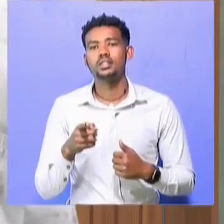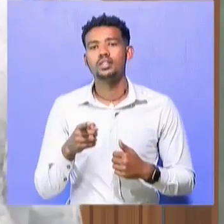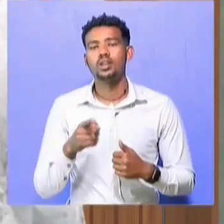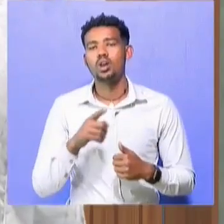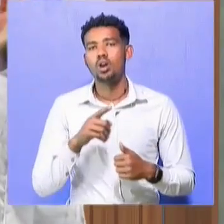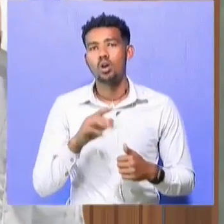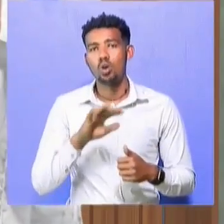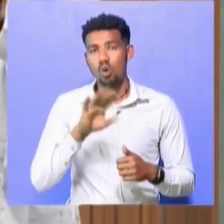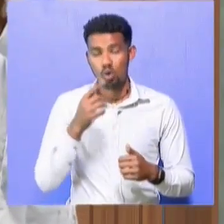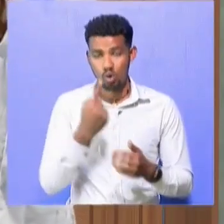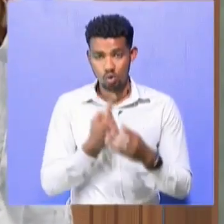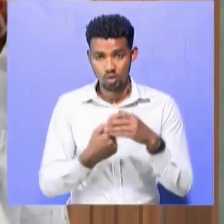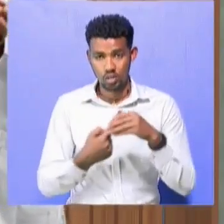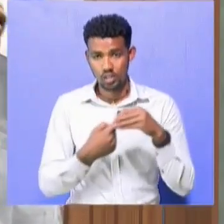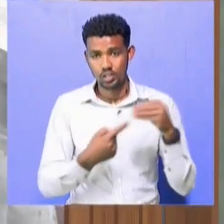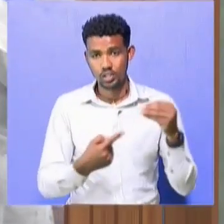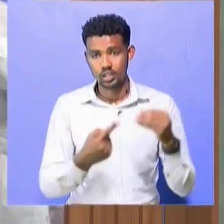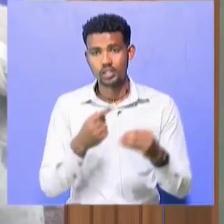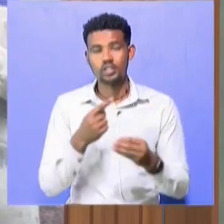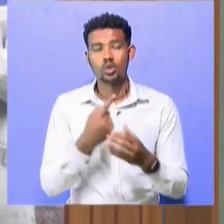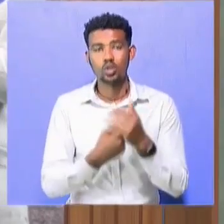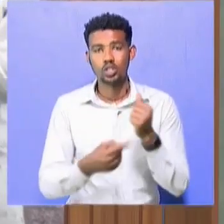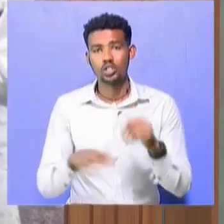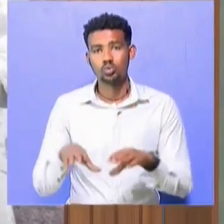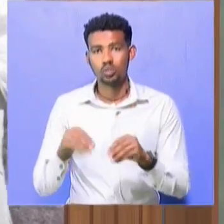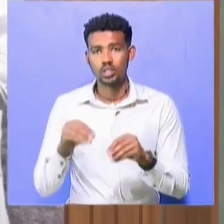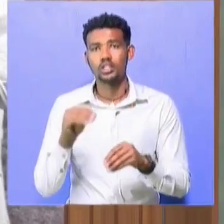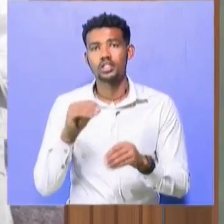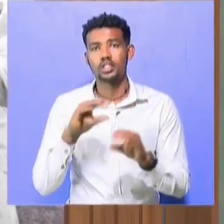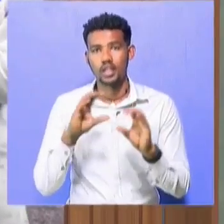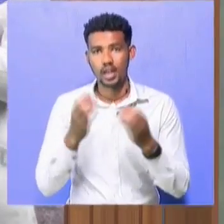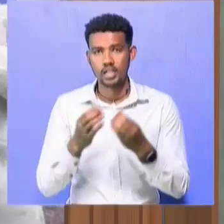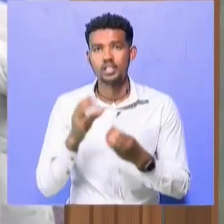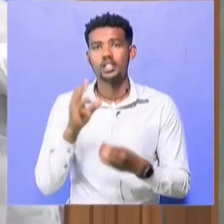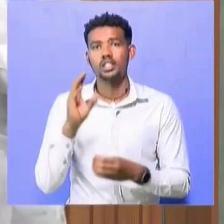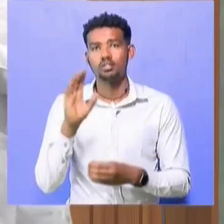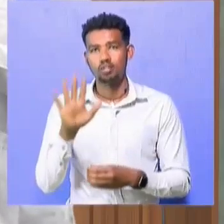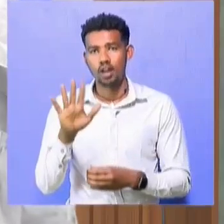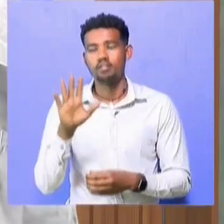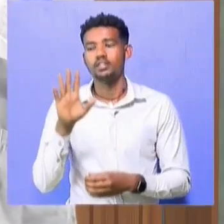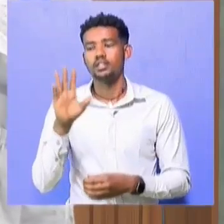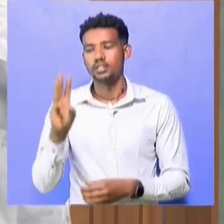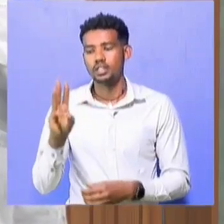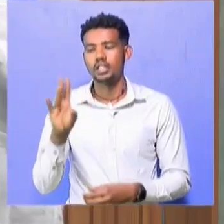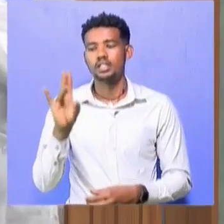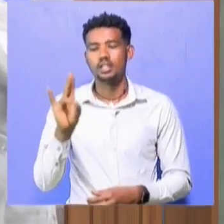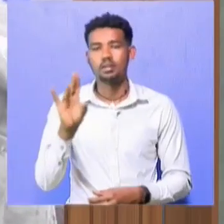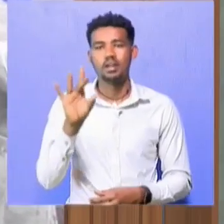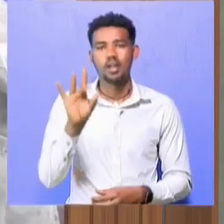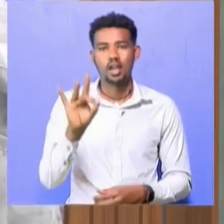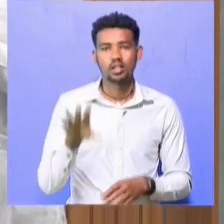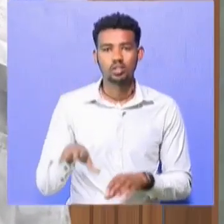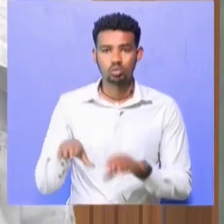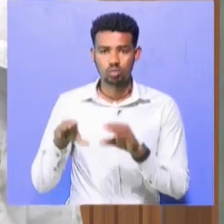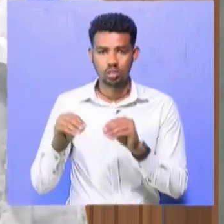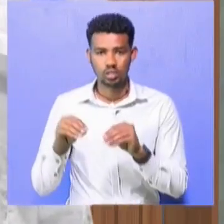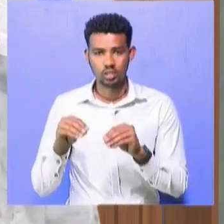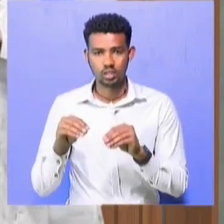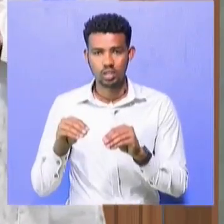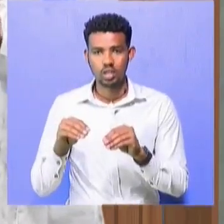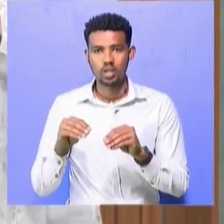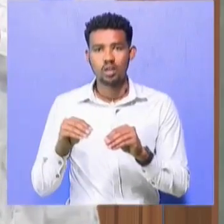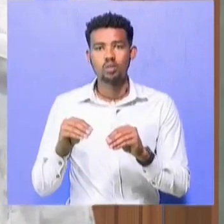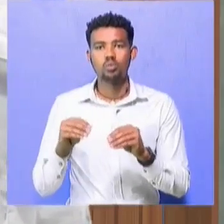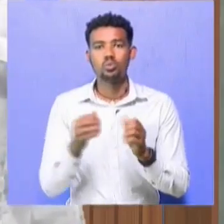only students, grade 5, 6, 7, 8 students, along with what?